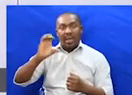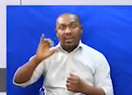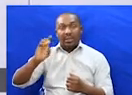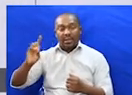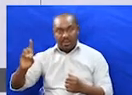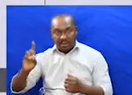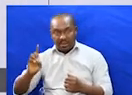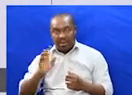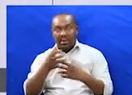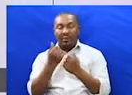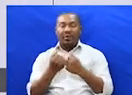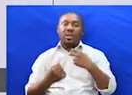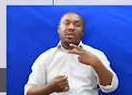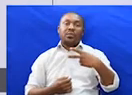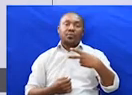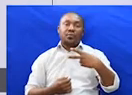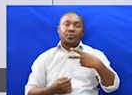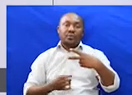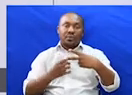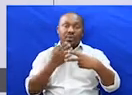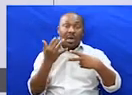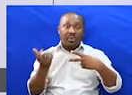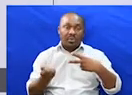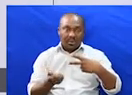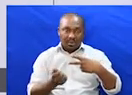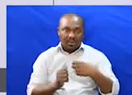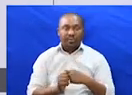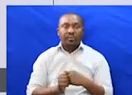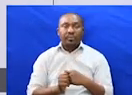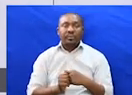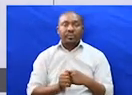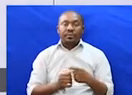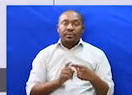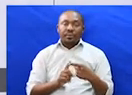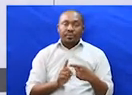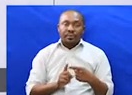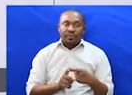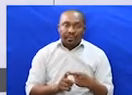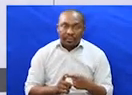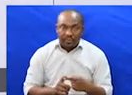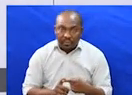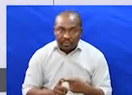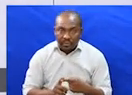There are two types, my dear student, of nucleic acid. There is one